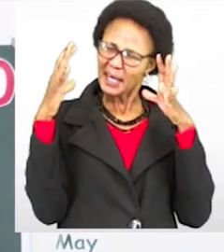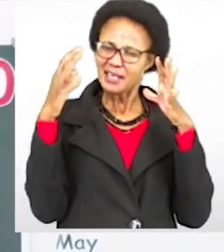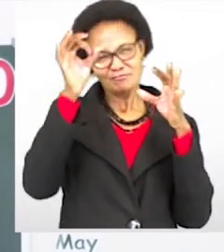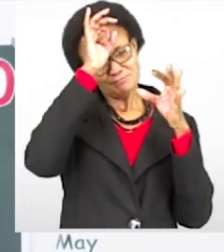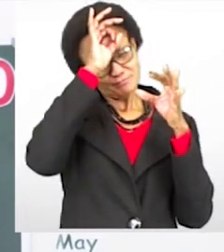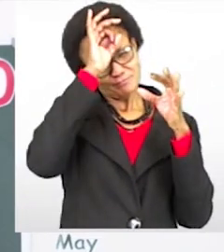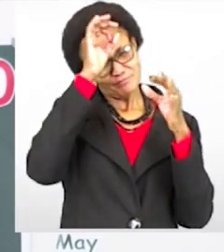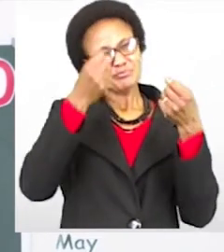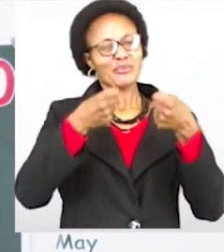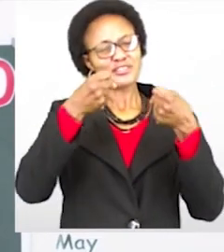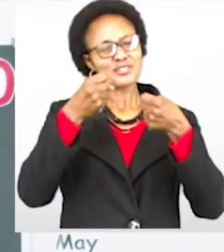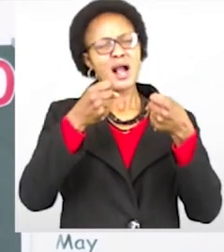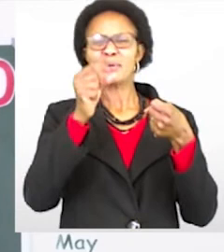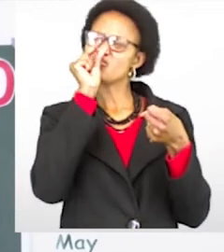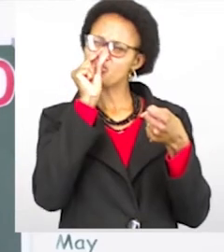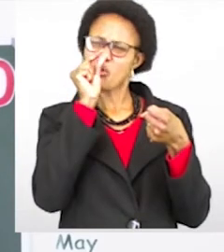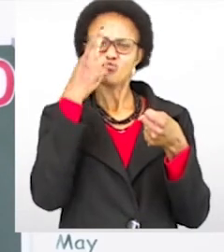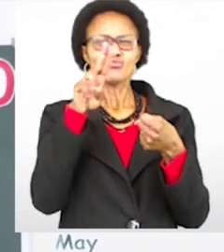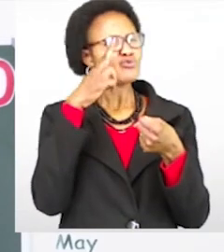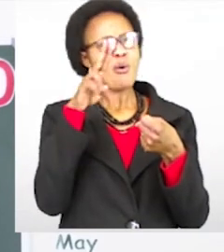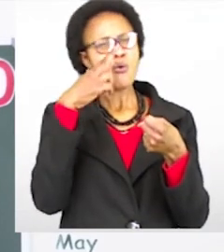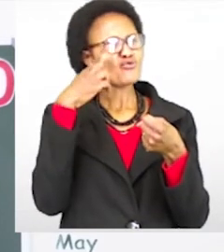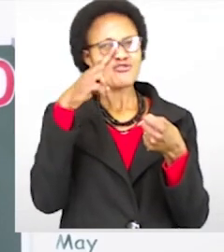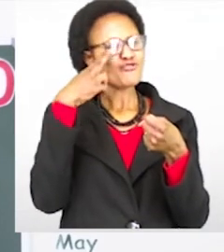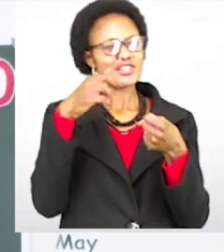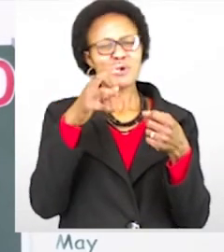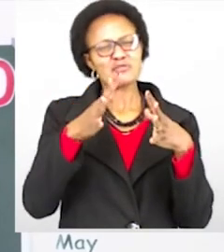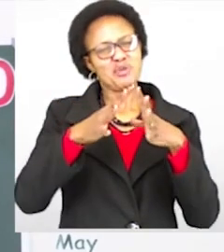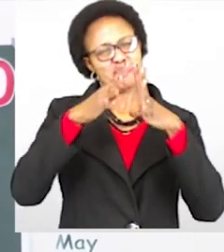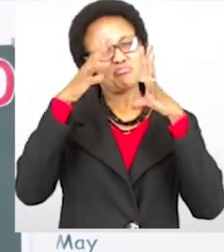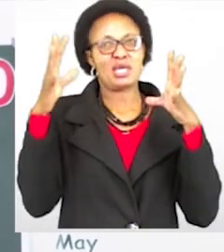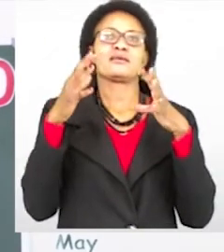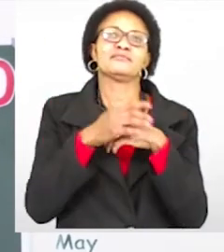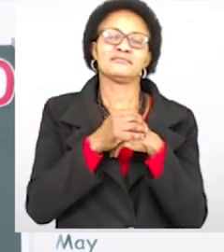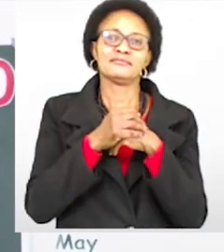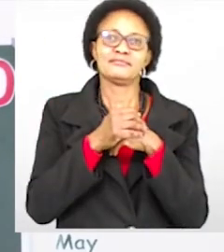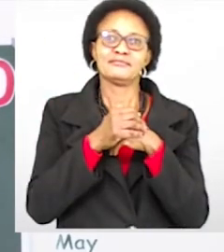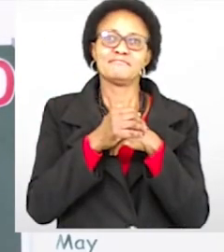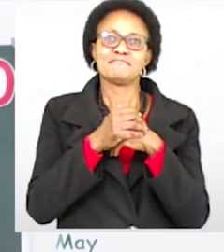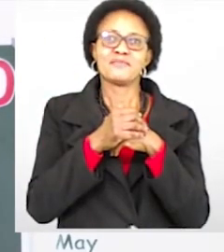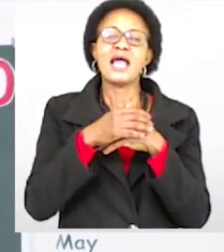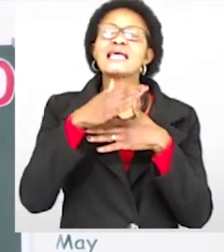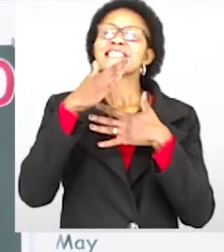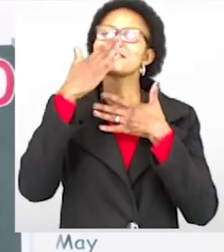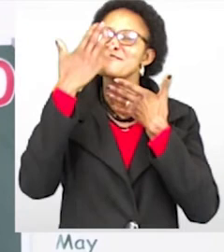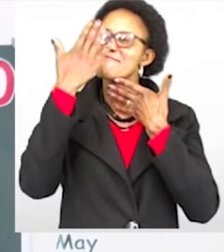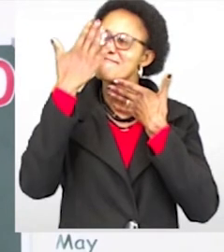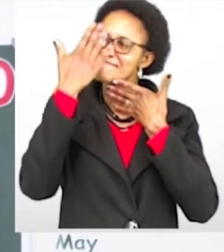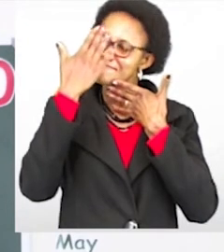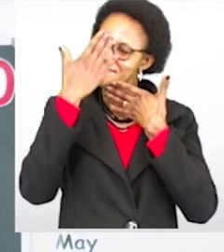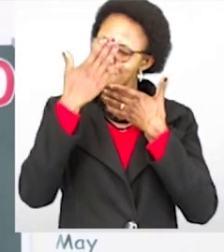car. Give me a big police car, please. And this is now the end of our